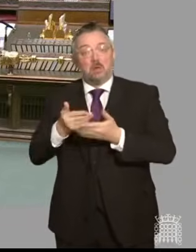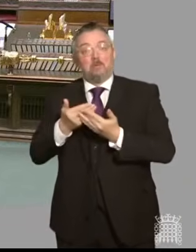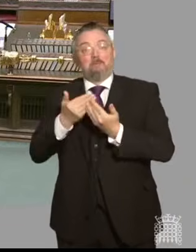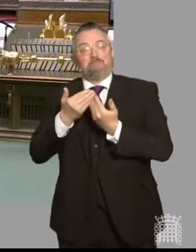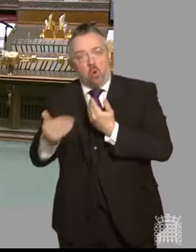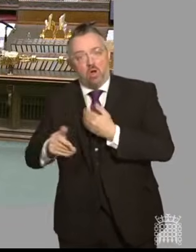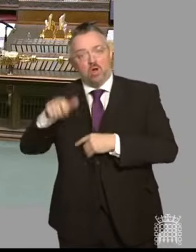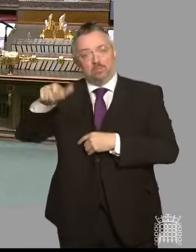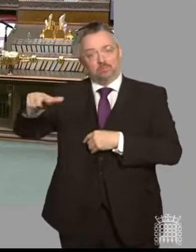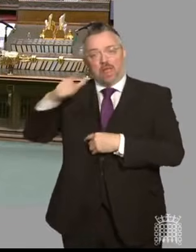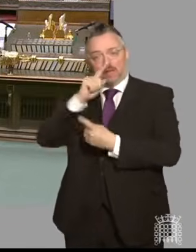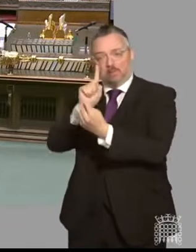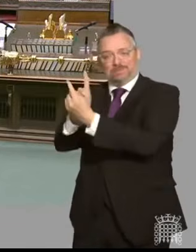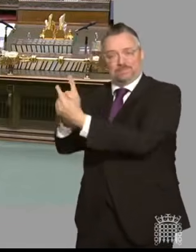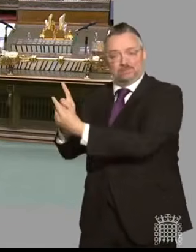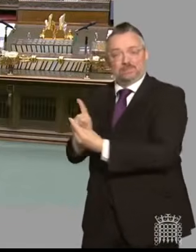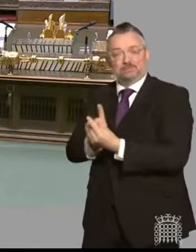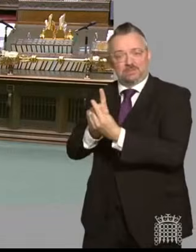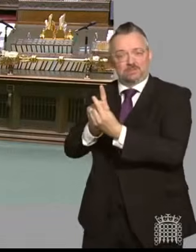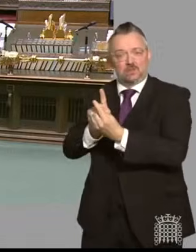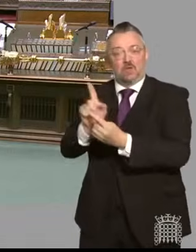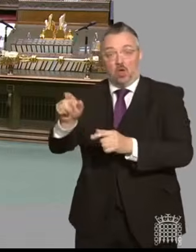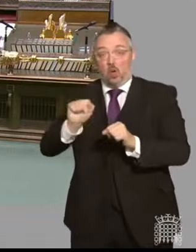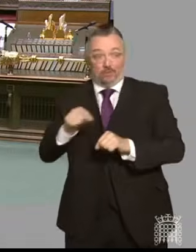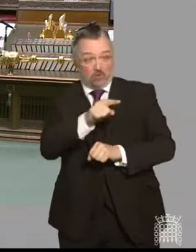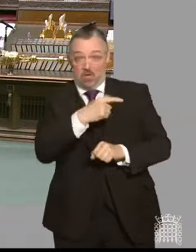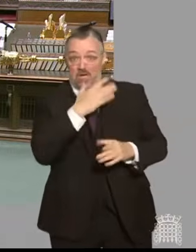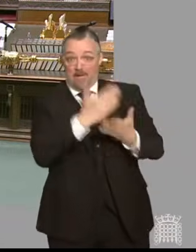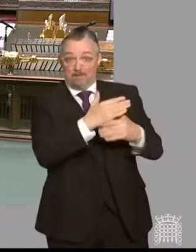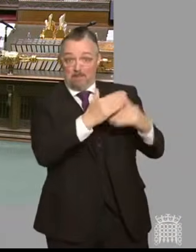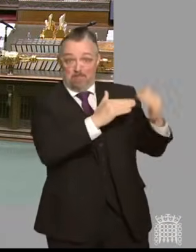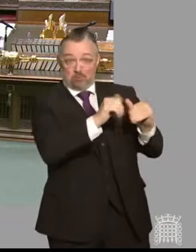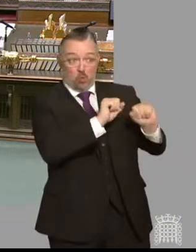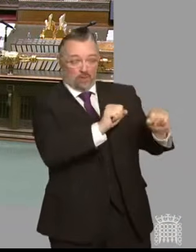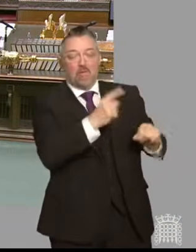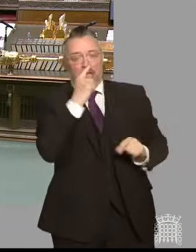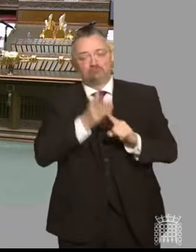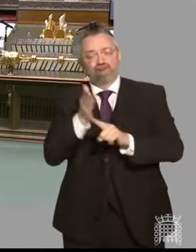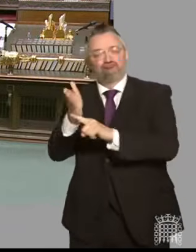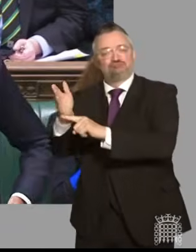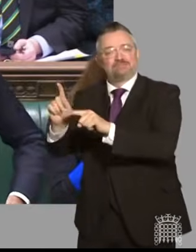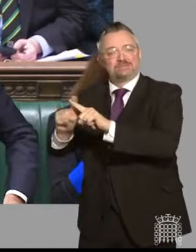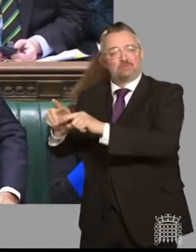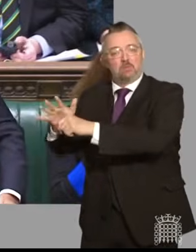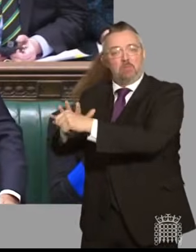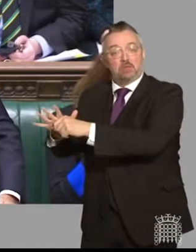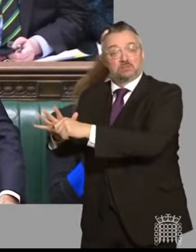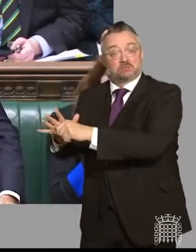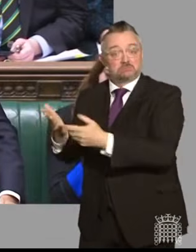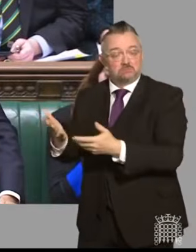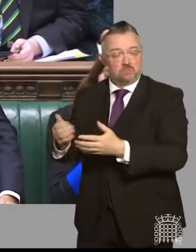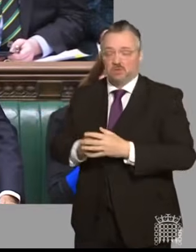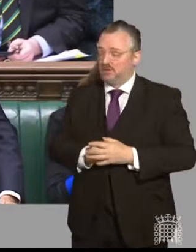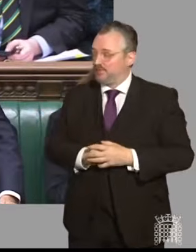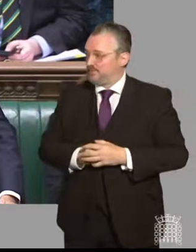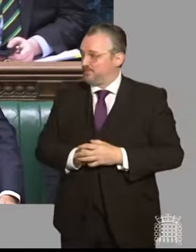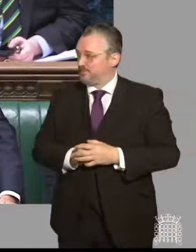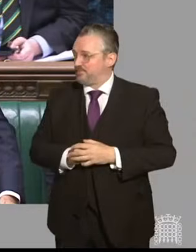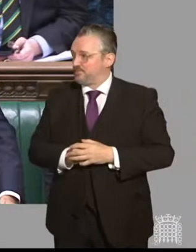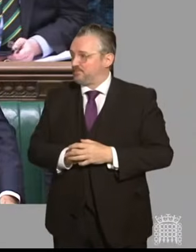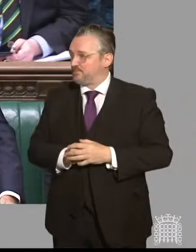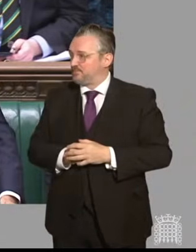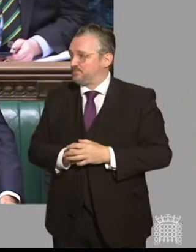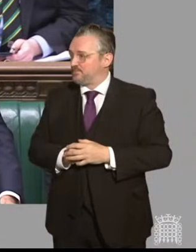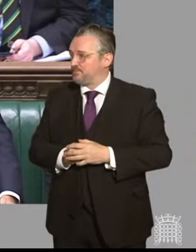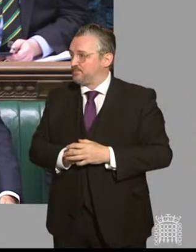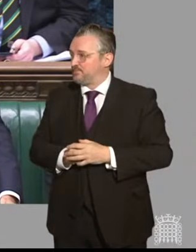built? Prime Minister. Mr. Speaker, I thank my honourable friend for his question, something that he speaks with from a point of